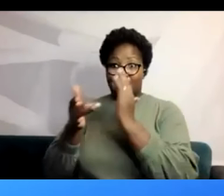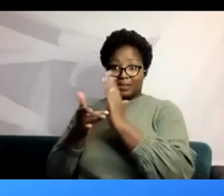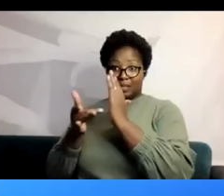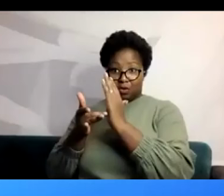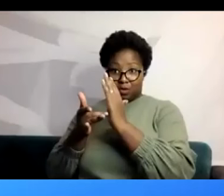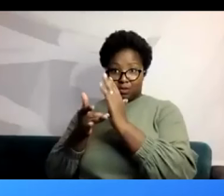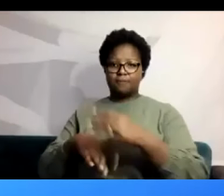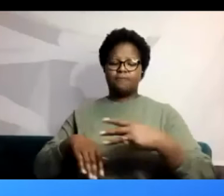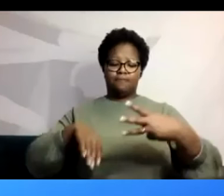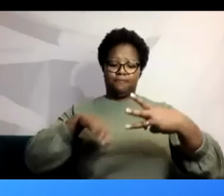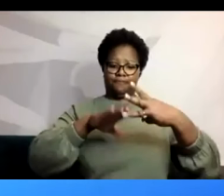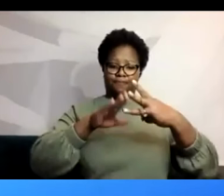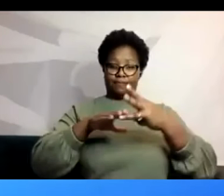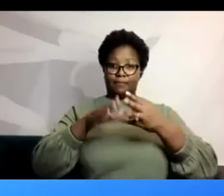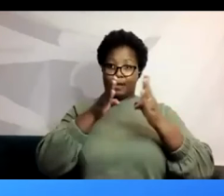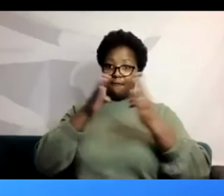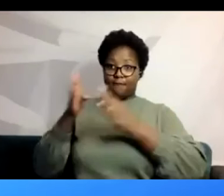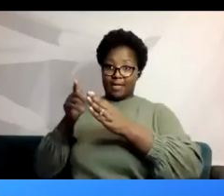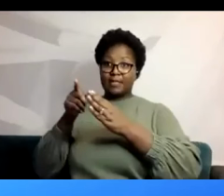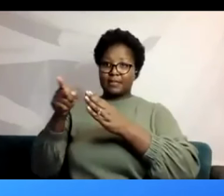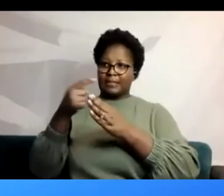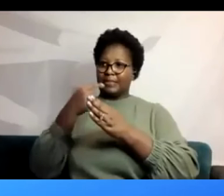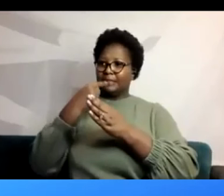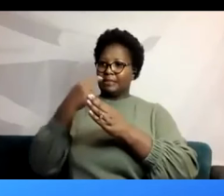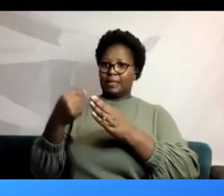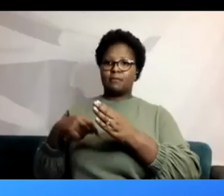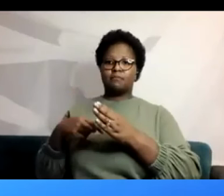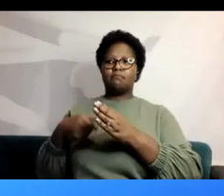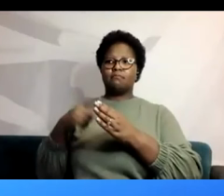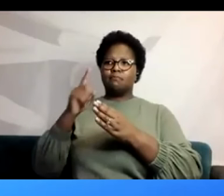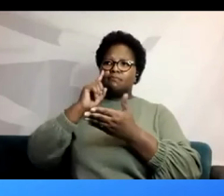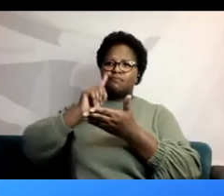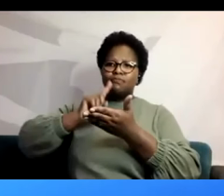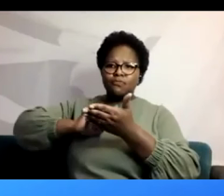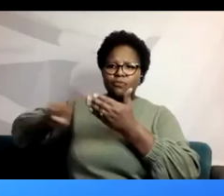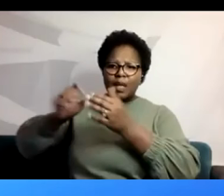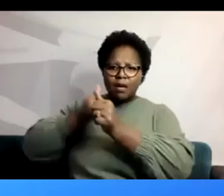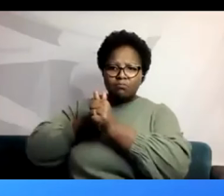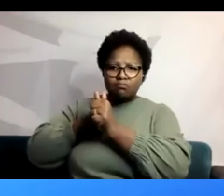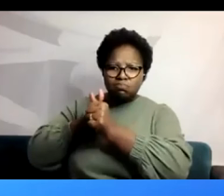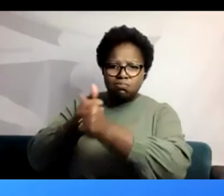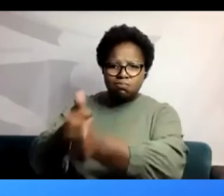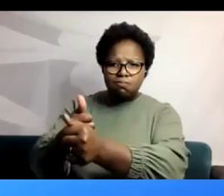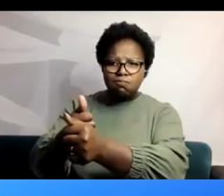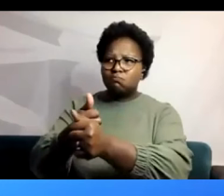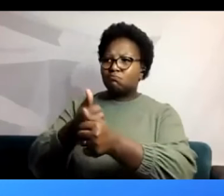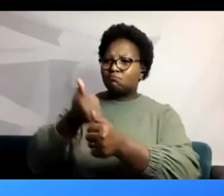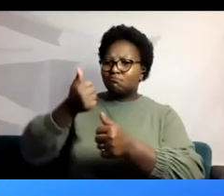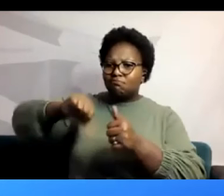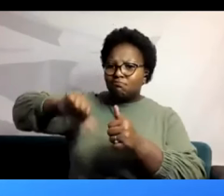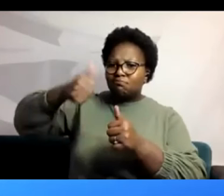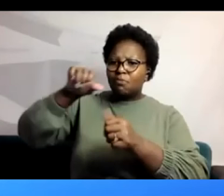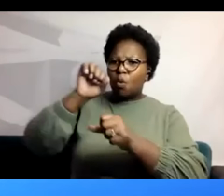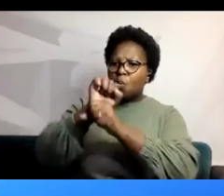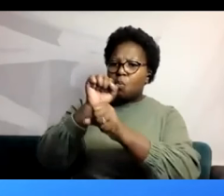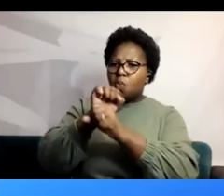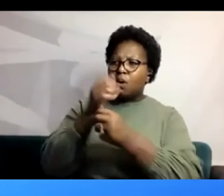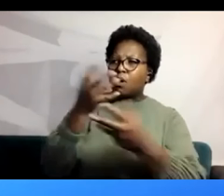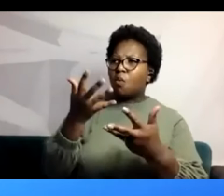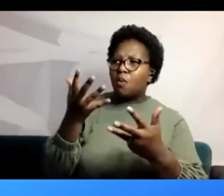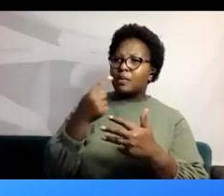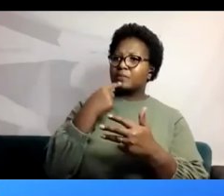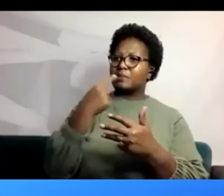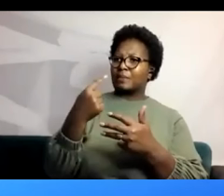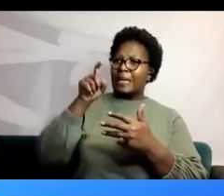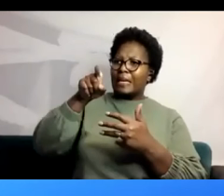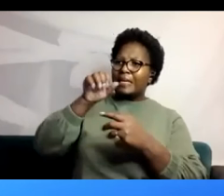the tracking and training, which lets us understand what's working and not working, training needed, and helps us figure out the next